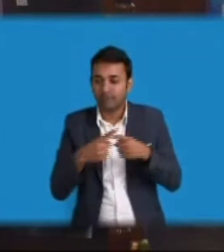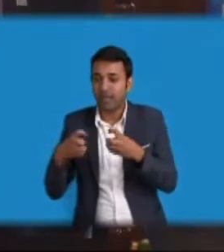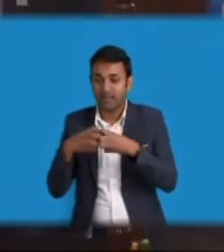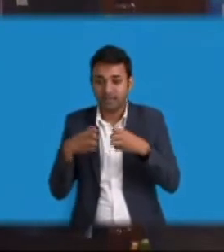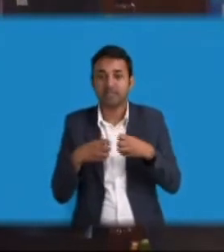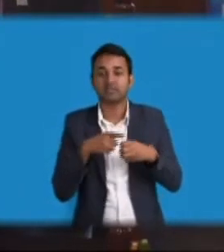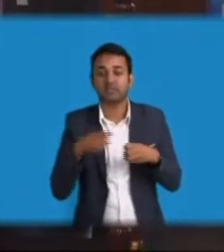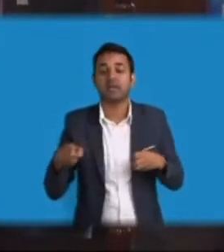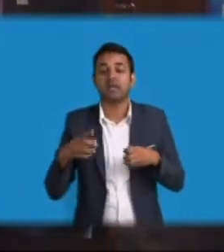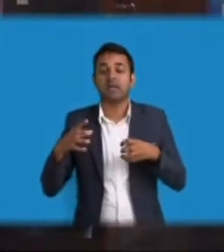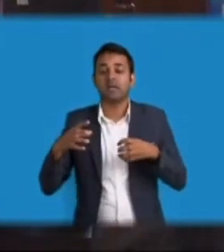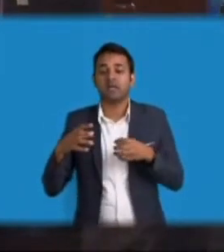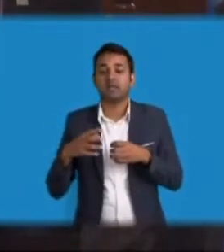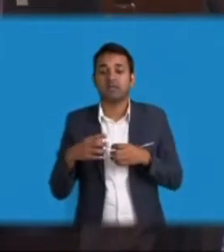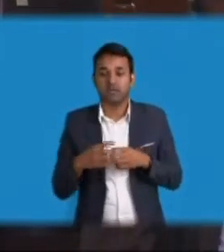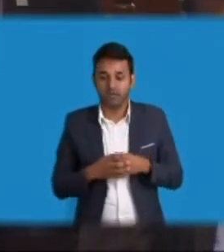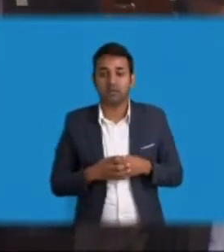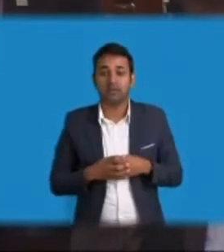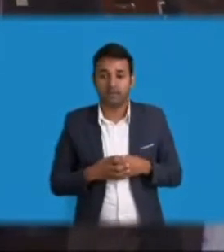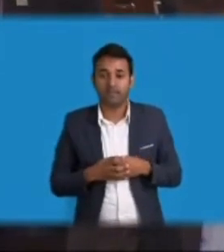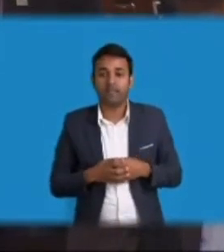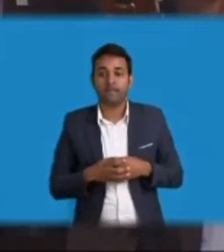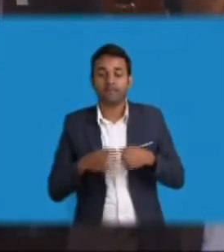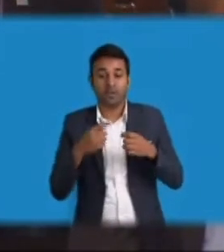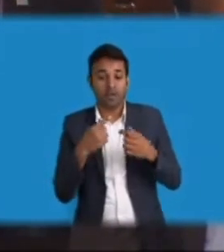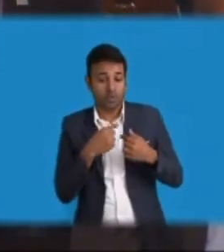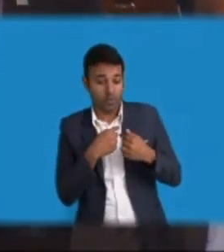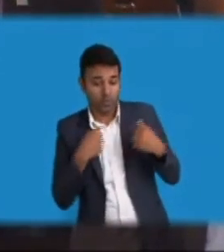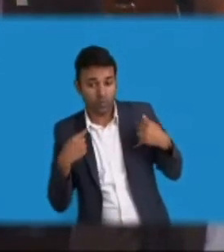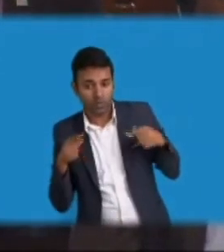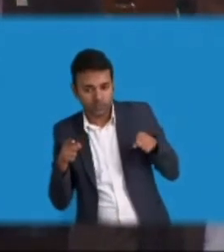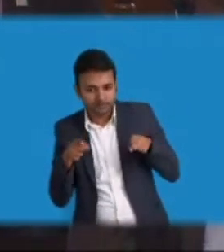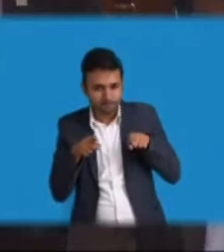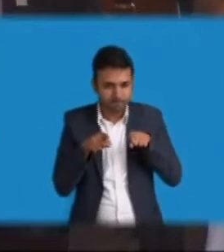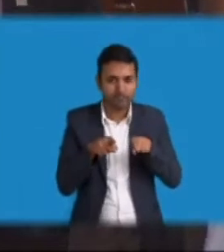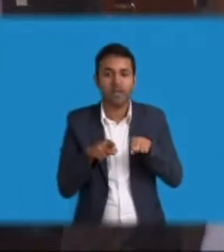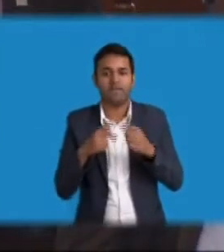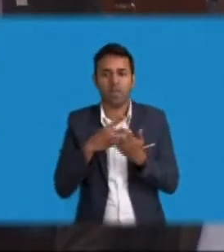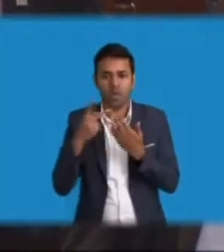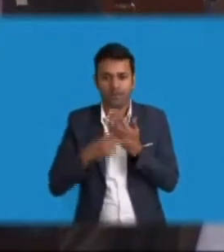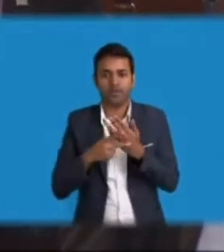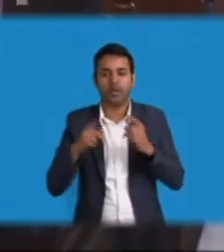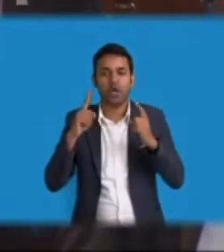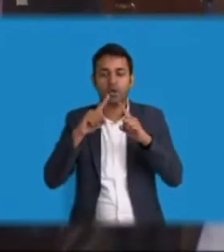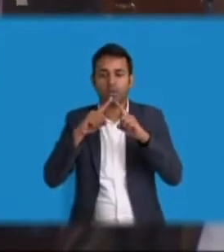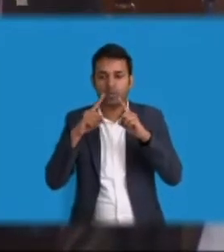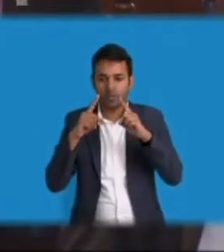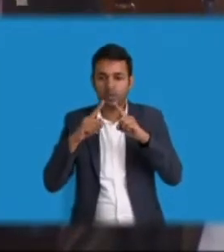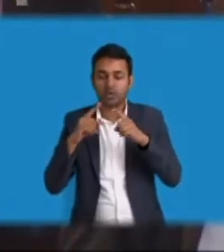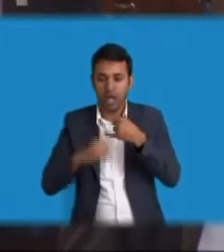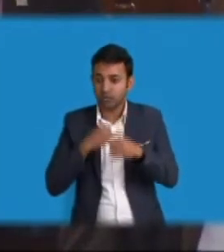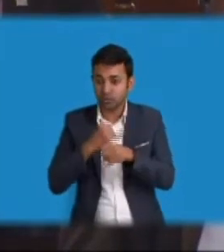municipalities. Where relevant, we will align these programs with the respective designated world and international days, Madam